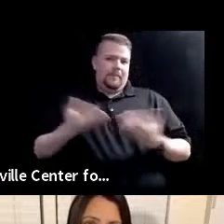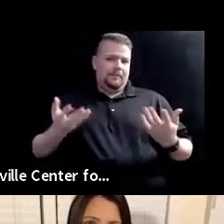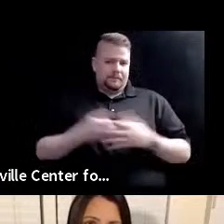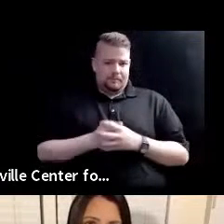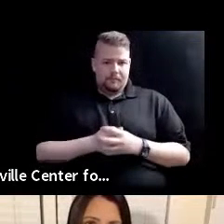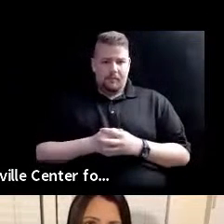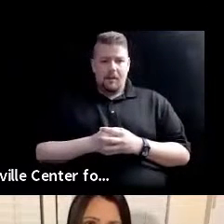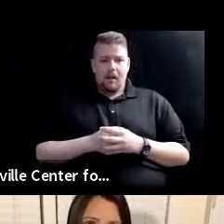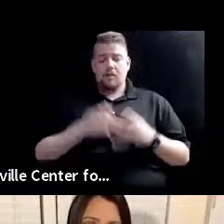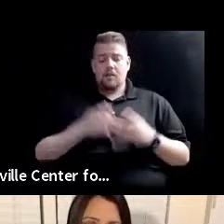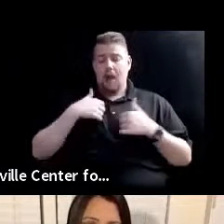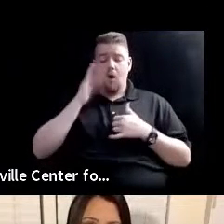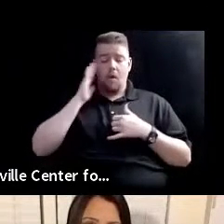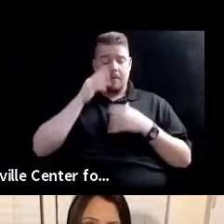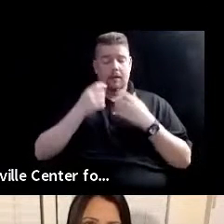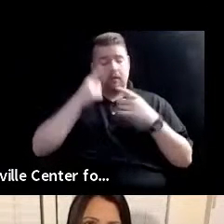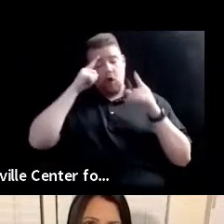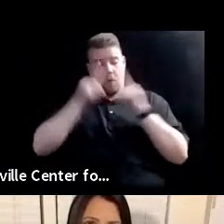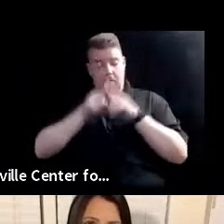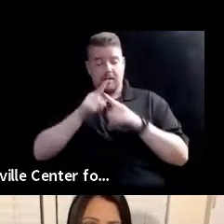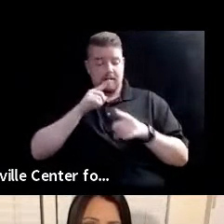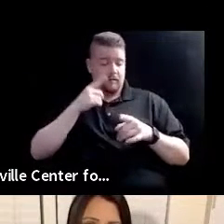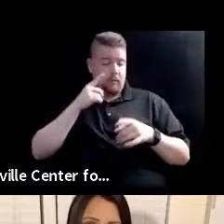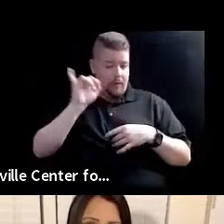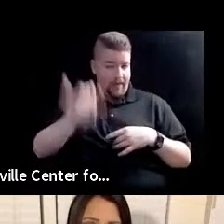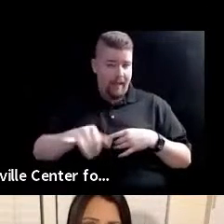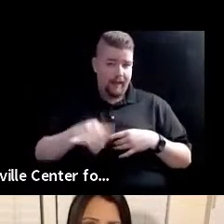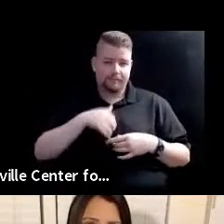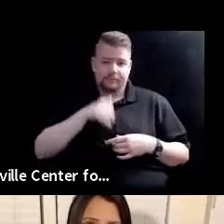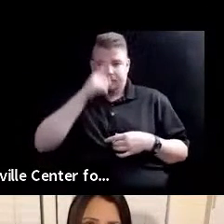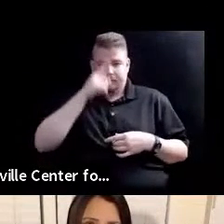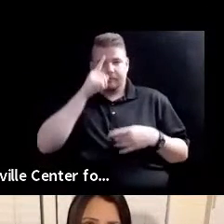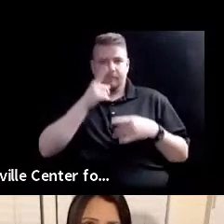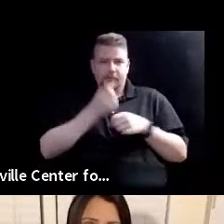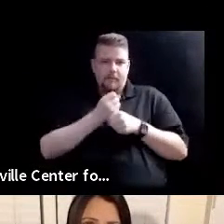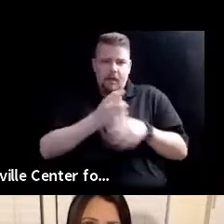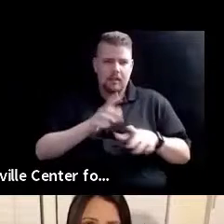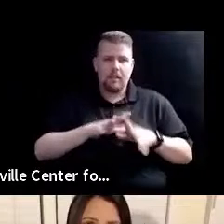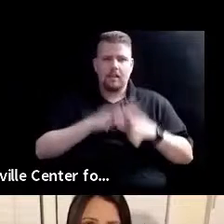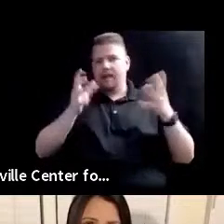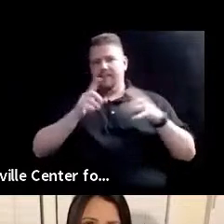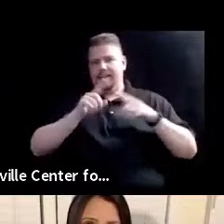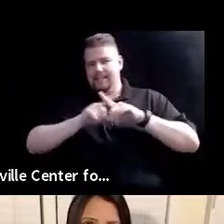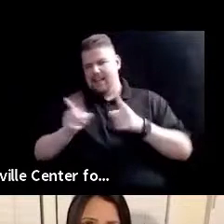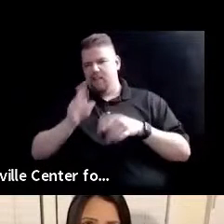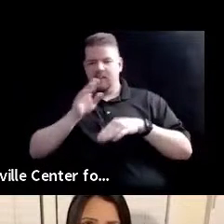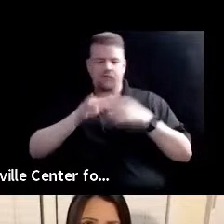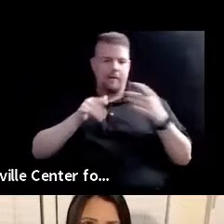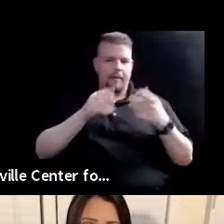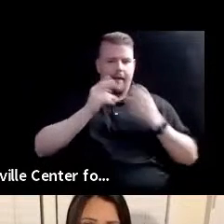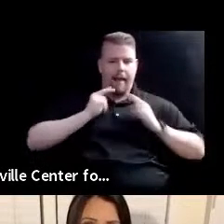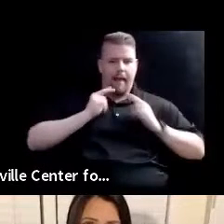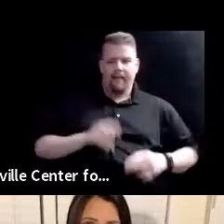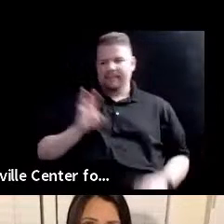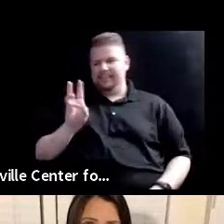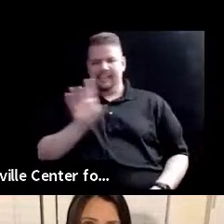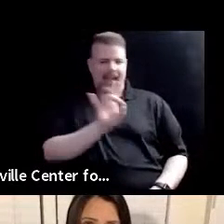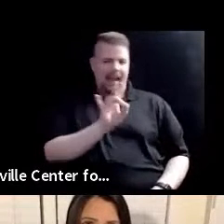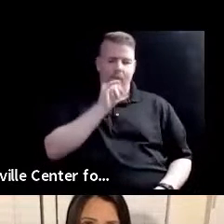So I would be in favor of that. I don't think it makes a huge difference from the epidemiologic standpoint if it's 6 or 8.